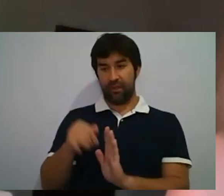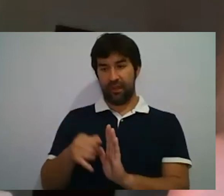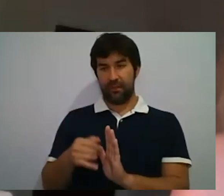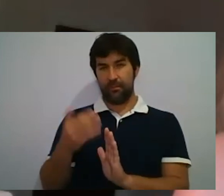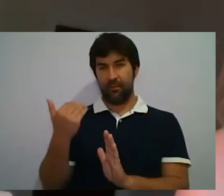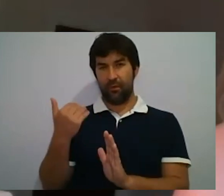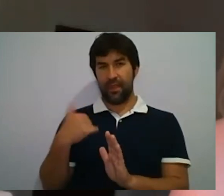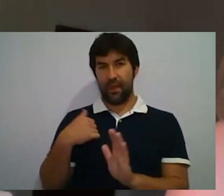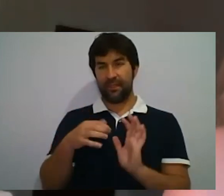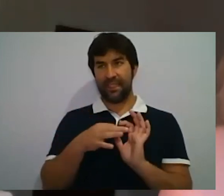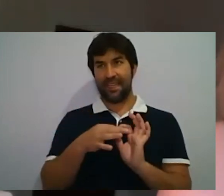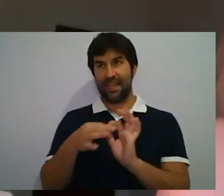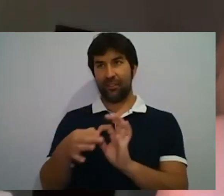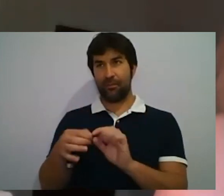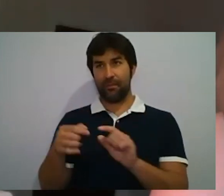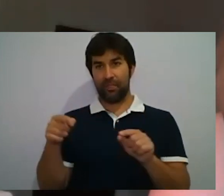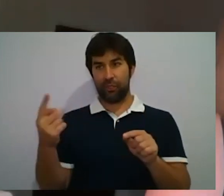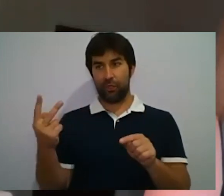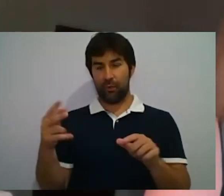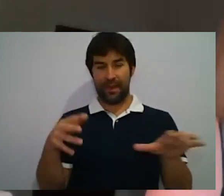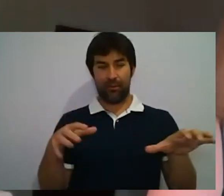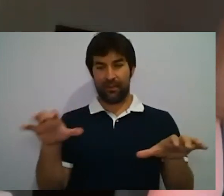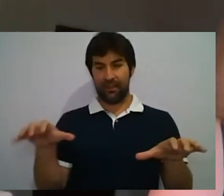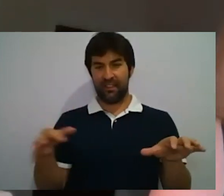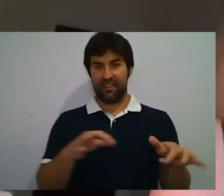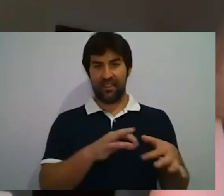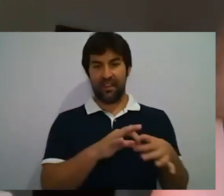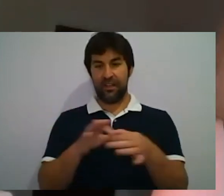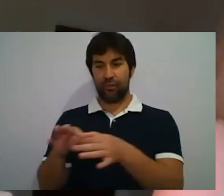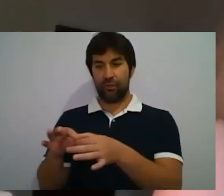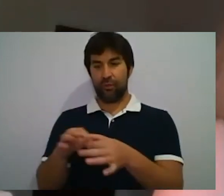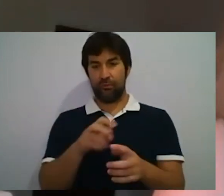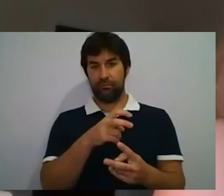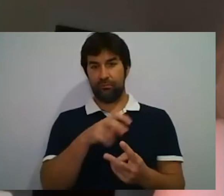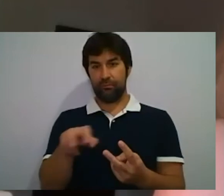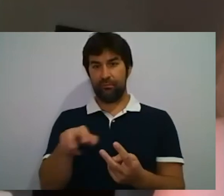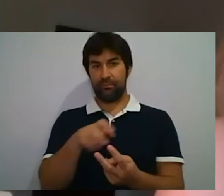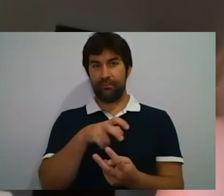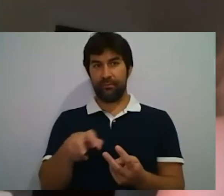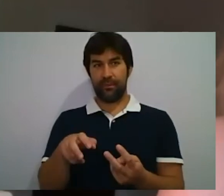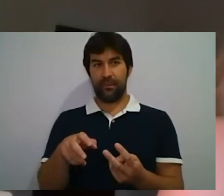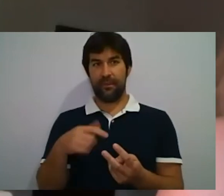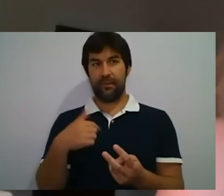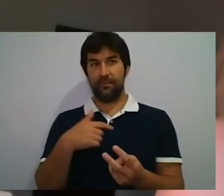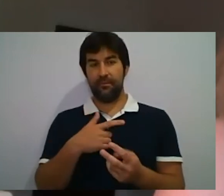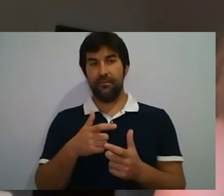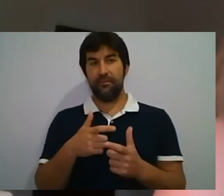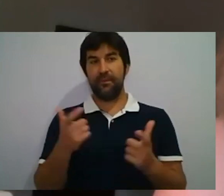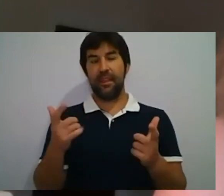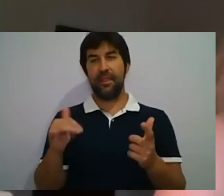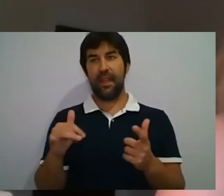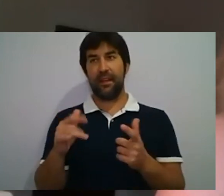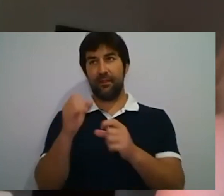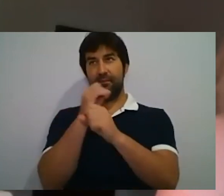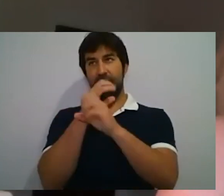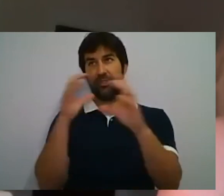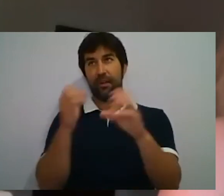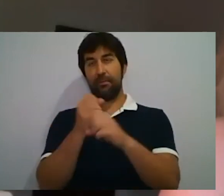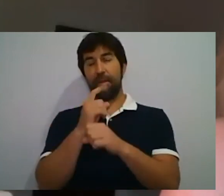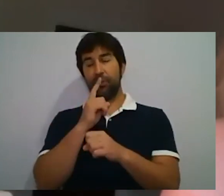public discussion on curb cuts should really happen through the planning and site review process. By the time that it gets